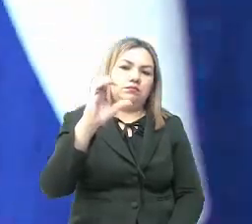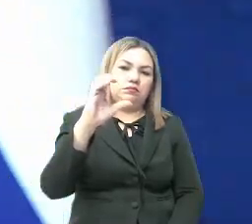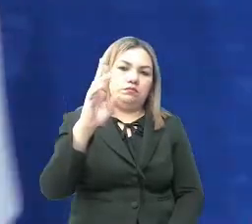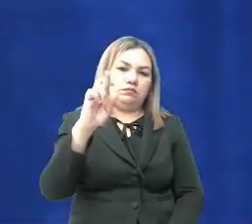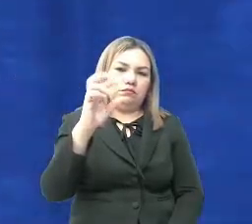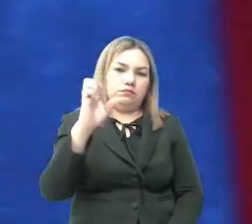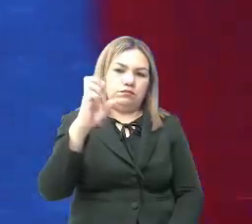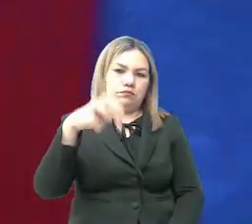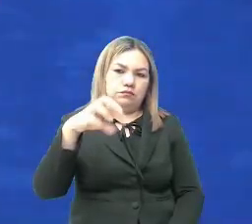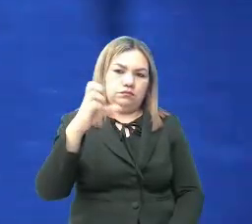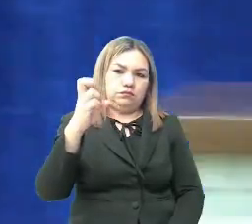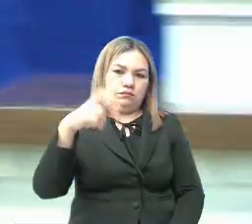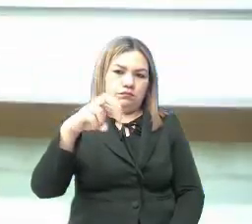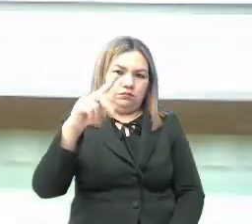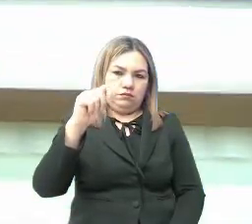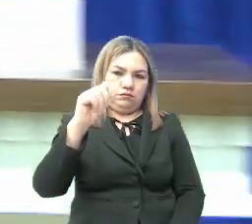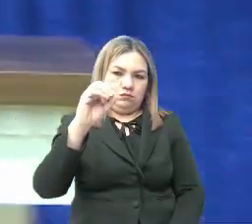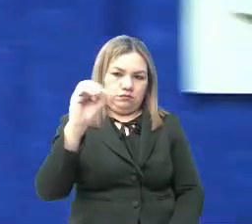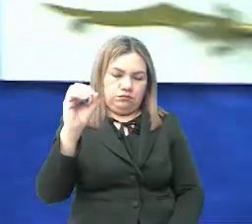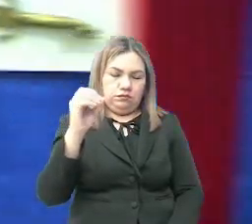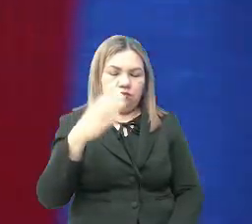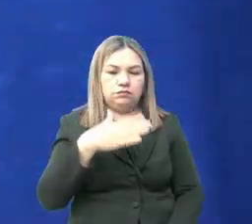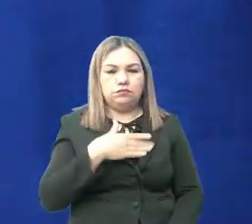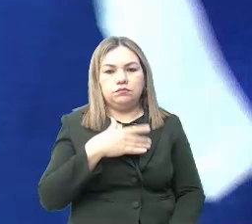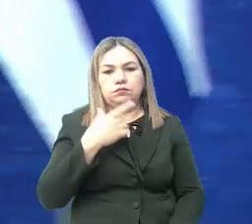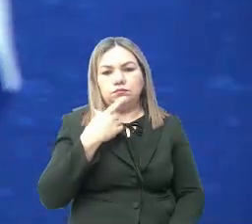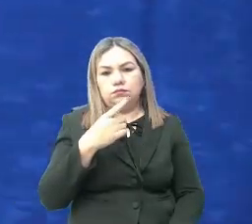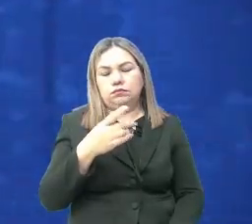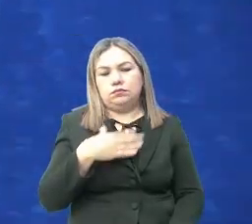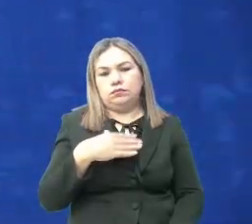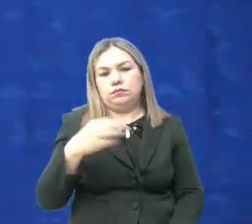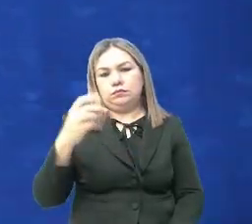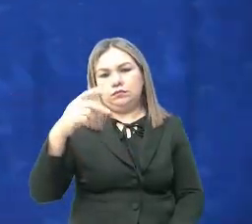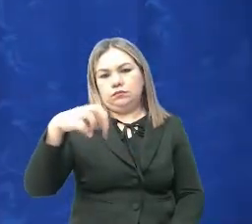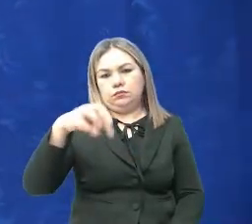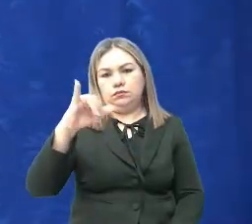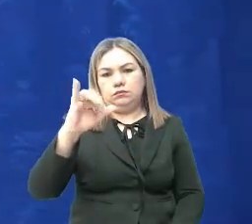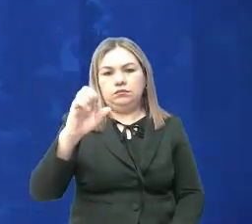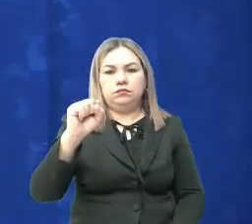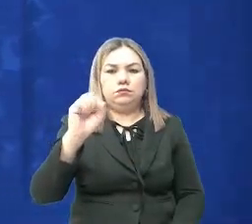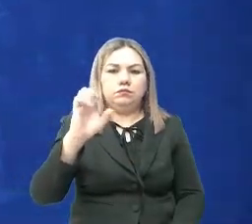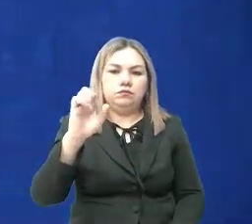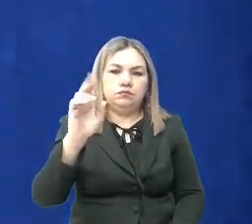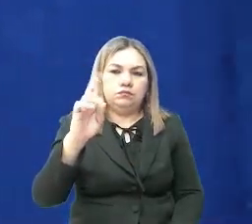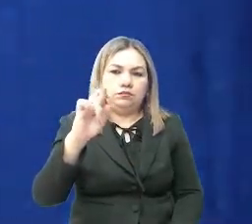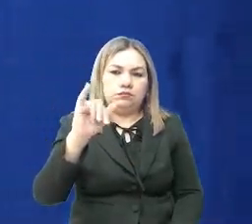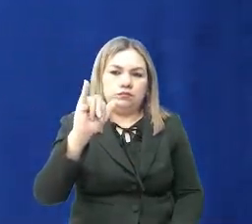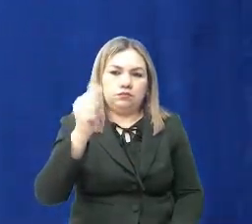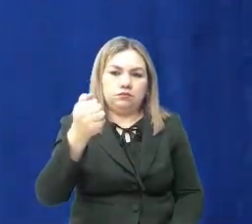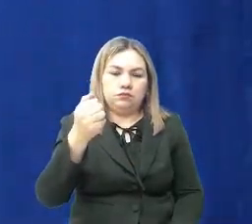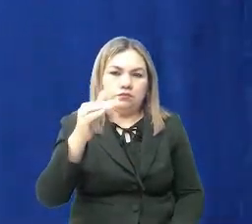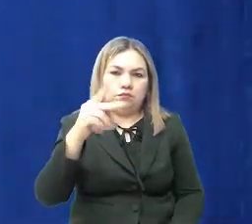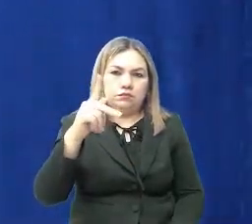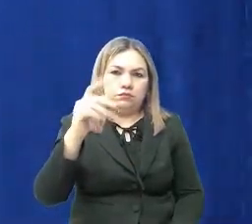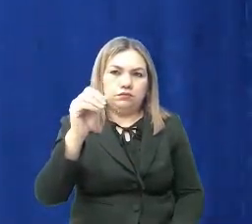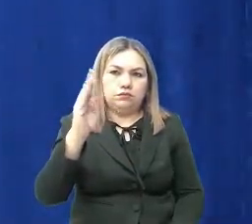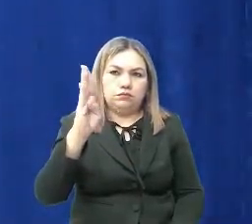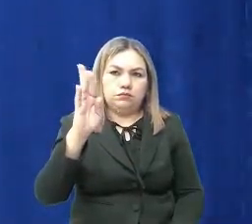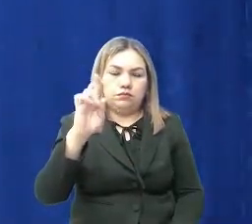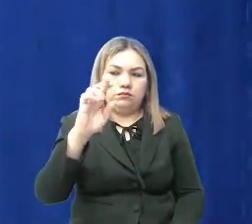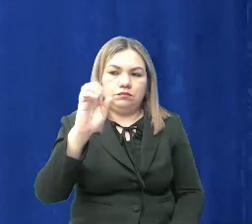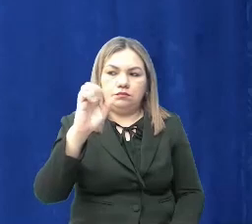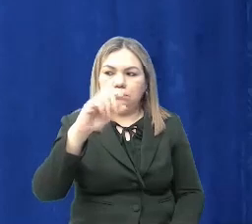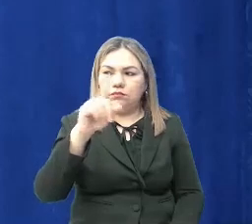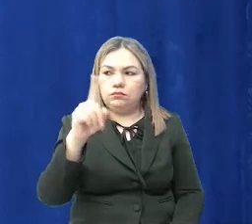What does this represent, my loved ones? What does muck represent? That's extreme misery, extreme poorness,